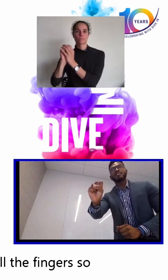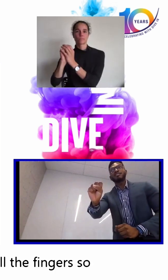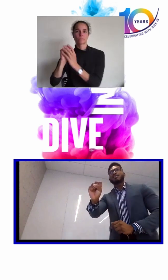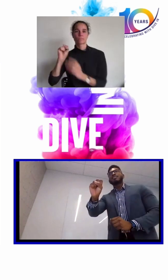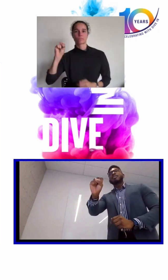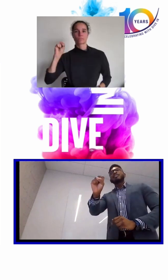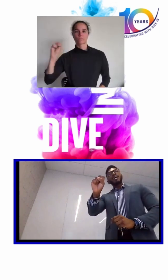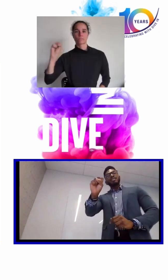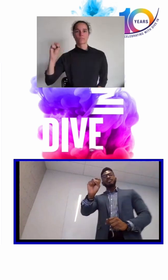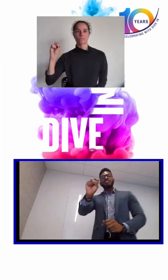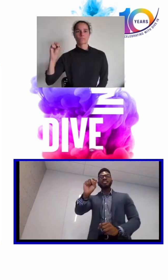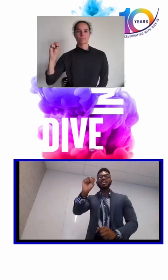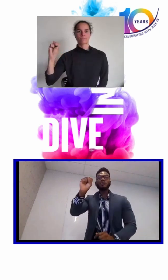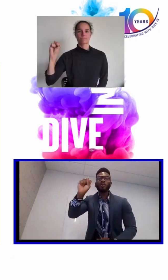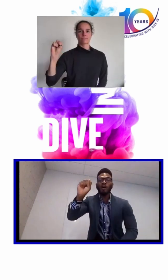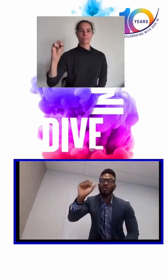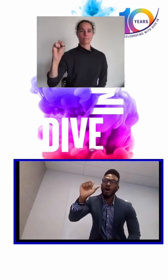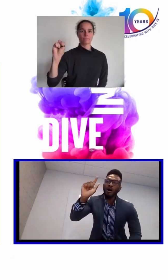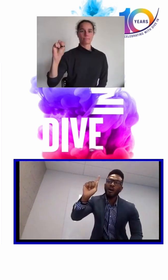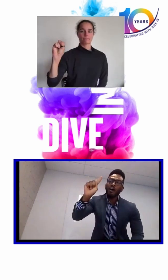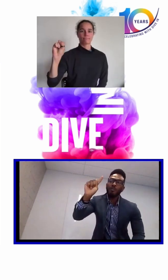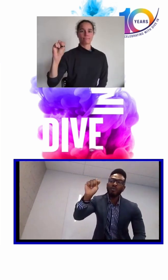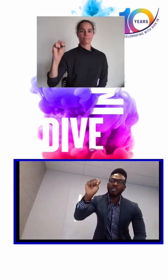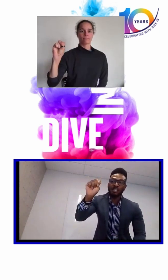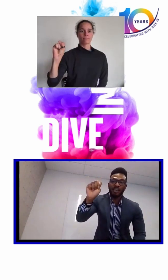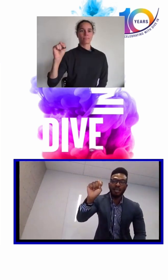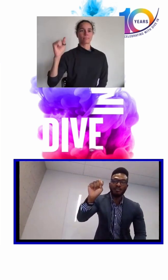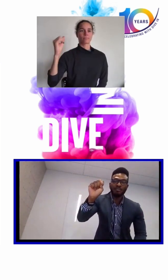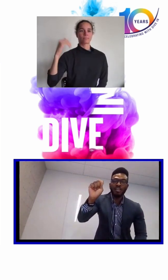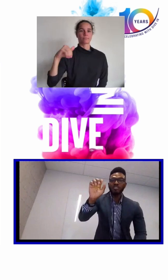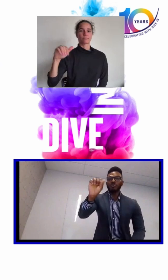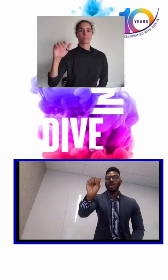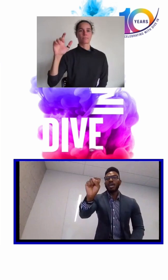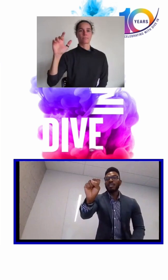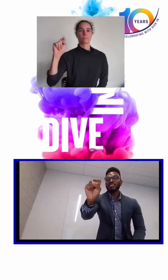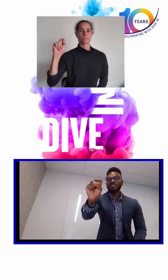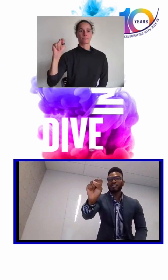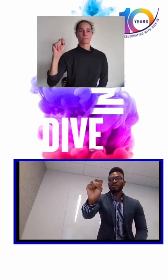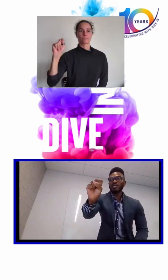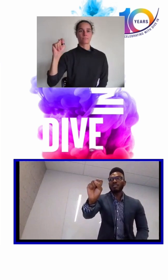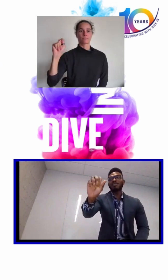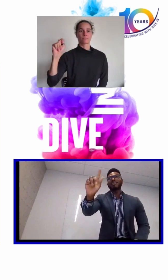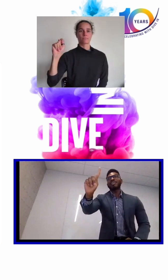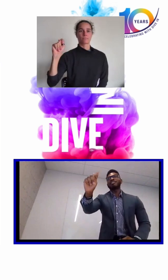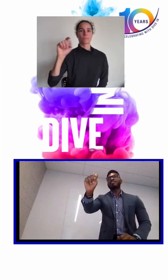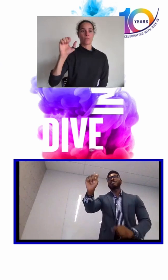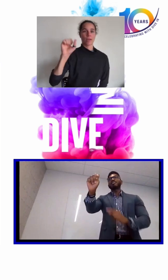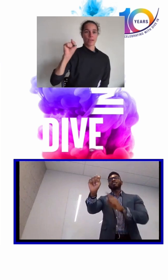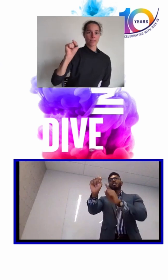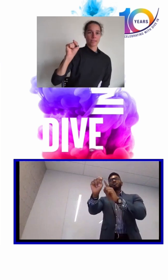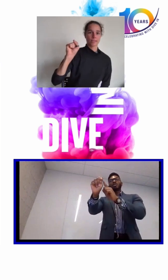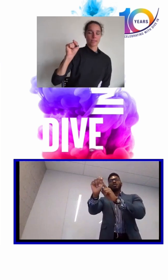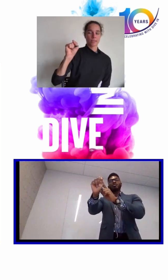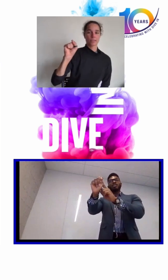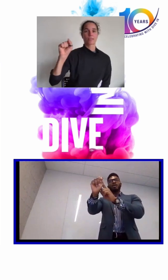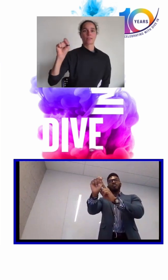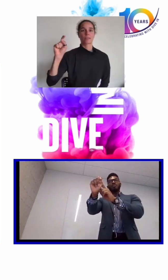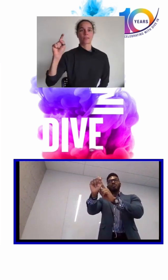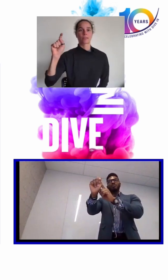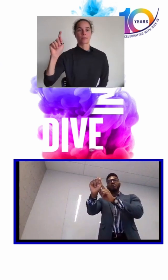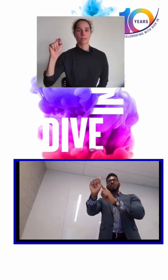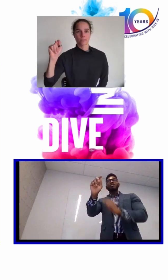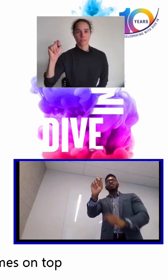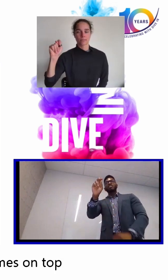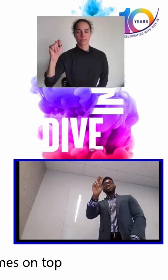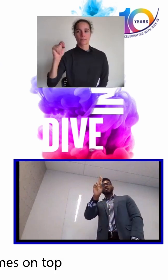S. Then T will come up here. So S is this way and T comes on